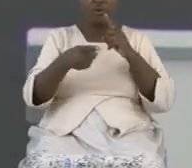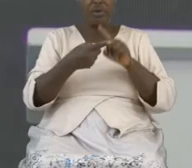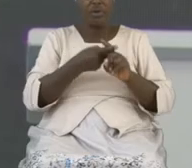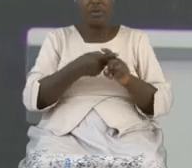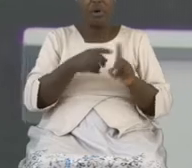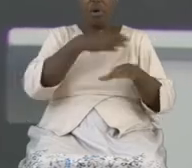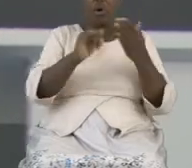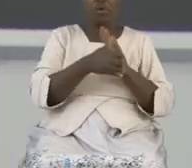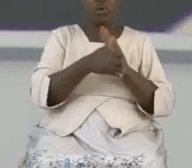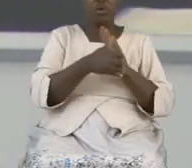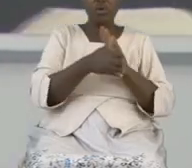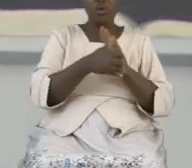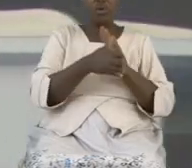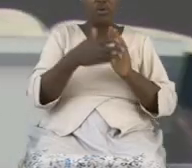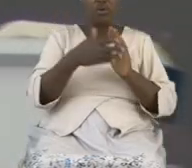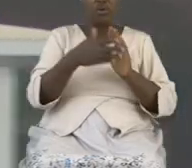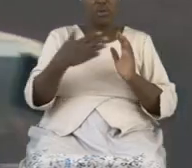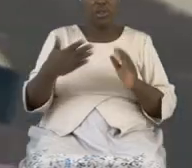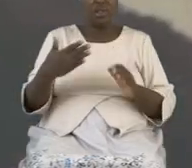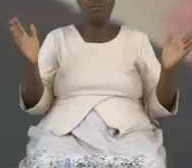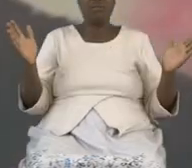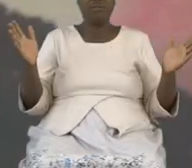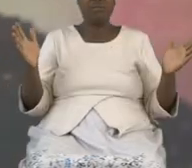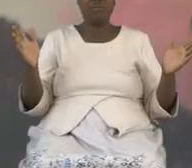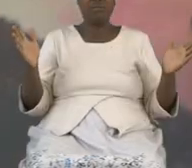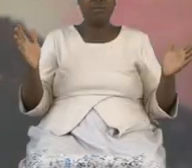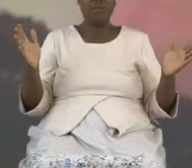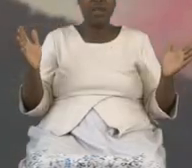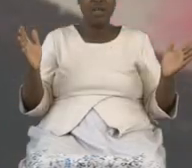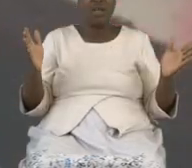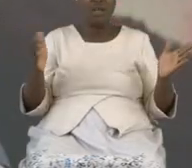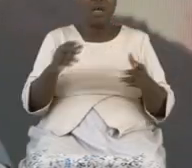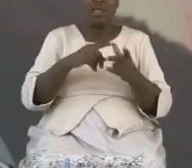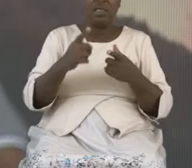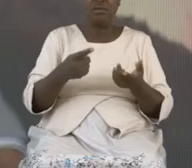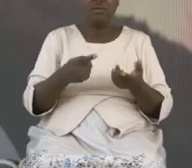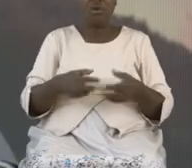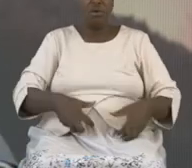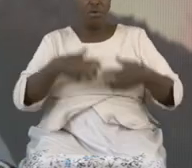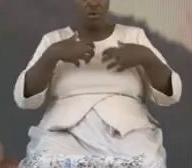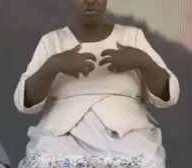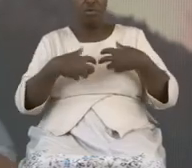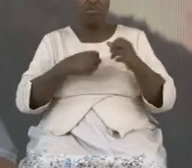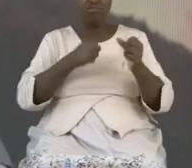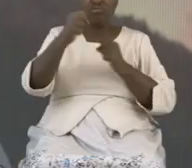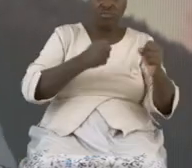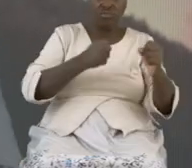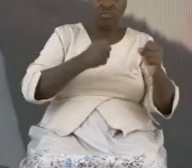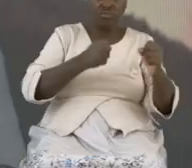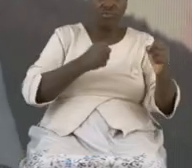crucified; variance, emulations, wrath, strife,